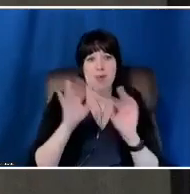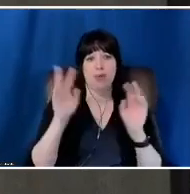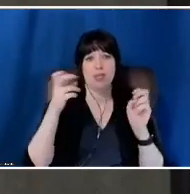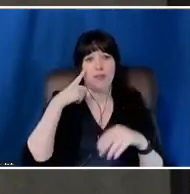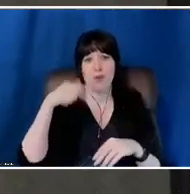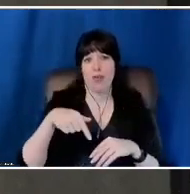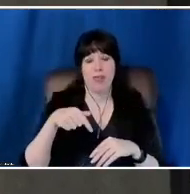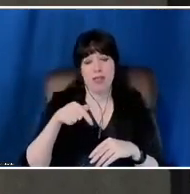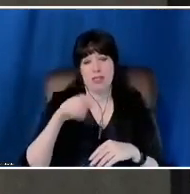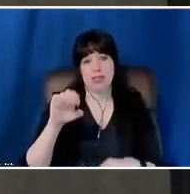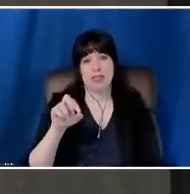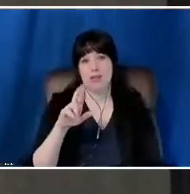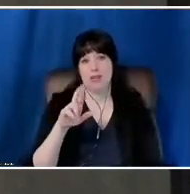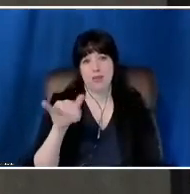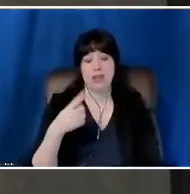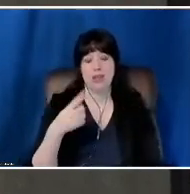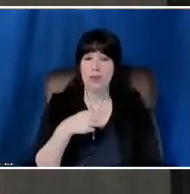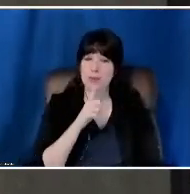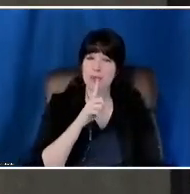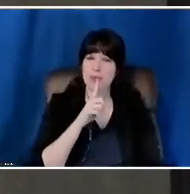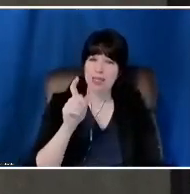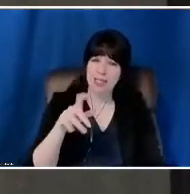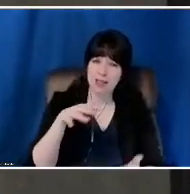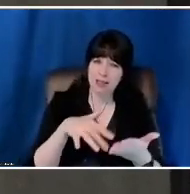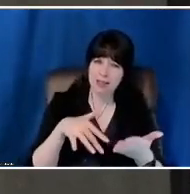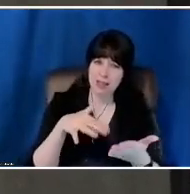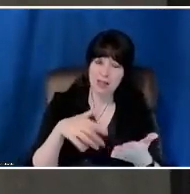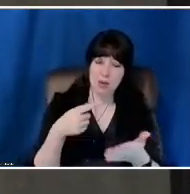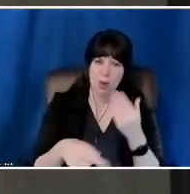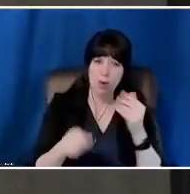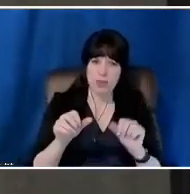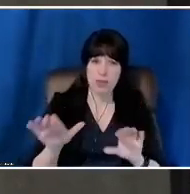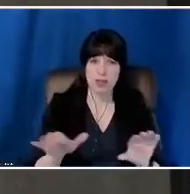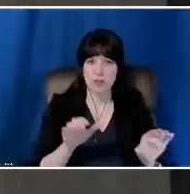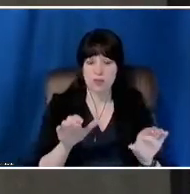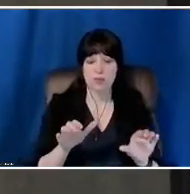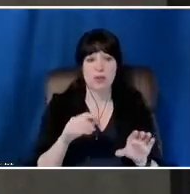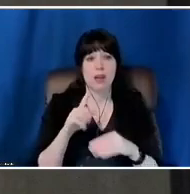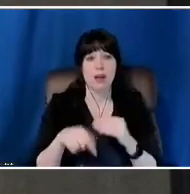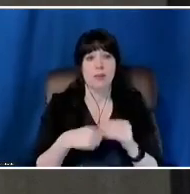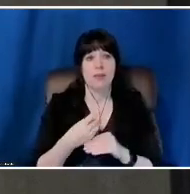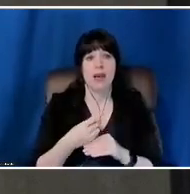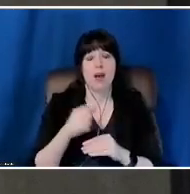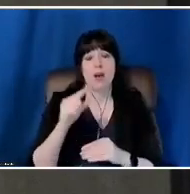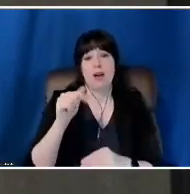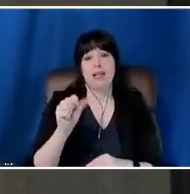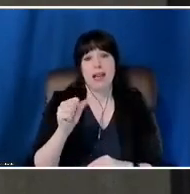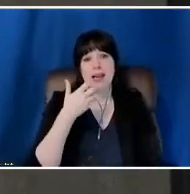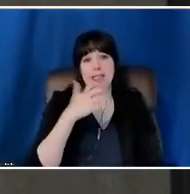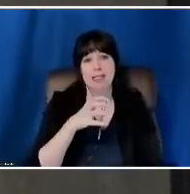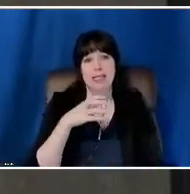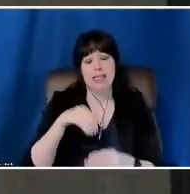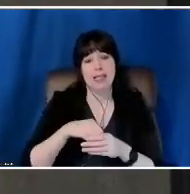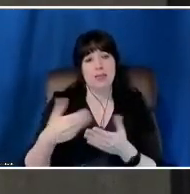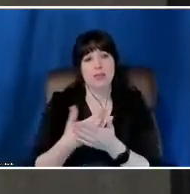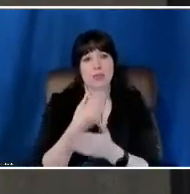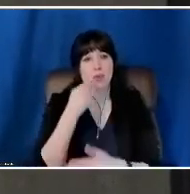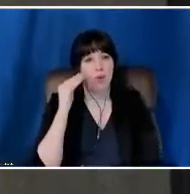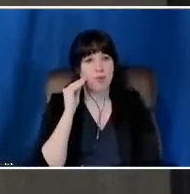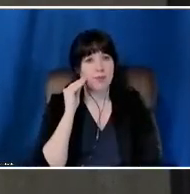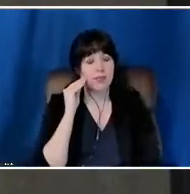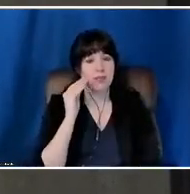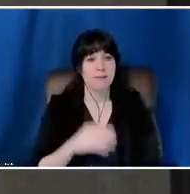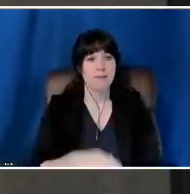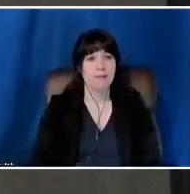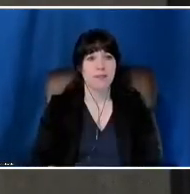So we really need a study of what we can do about gas heat in new homes. And there's